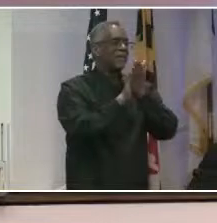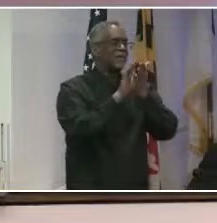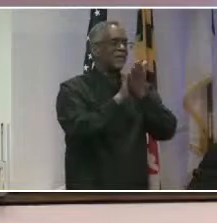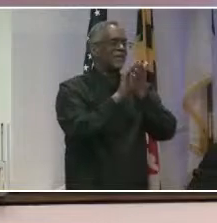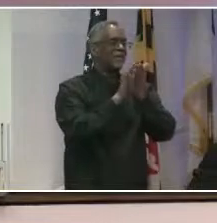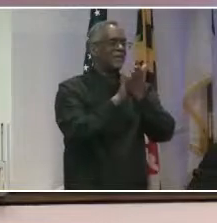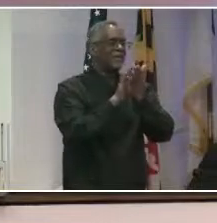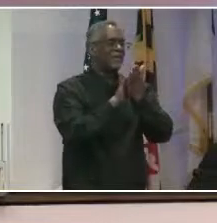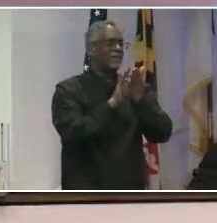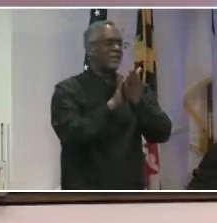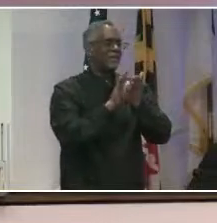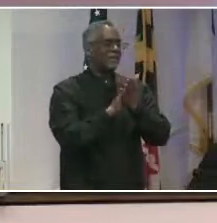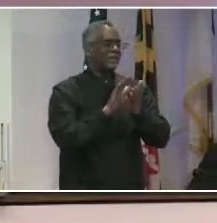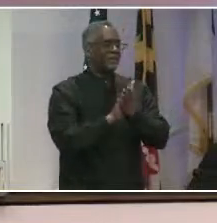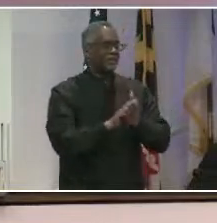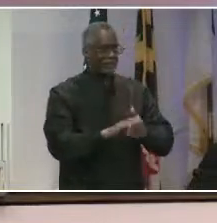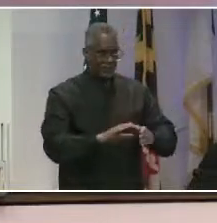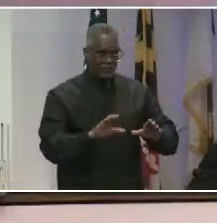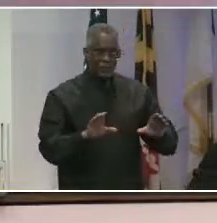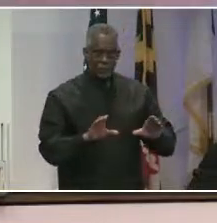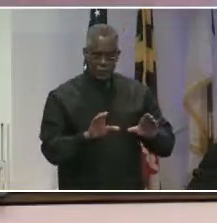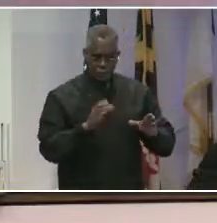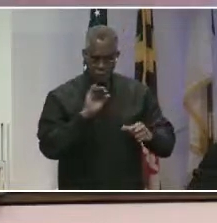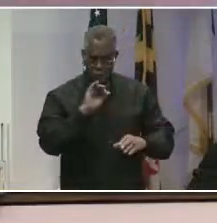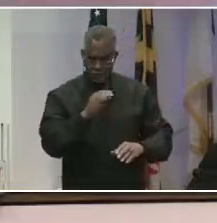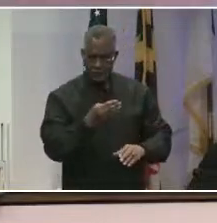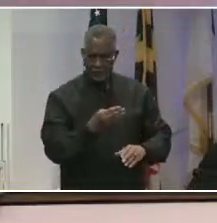good. He did really good. He did really good.